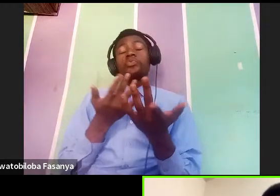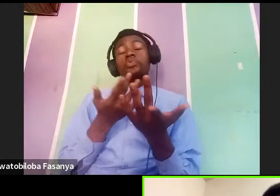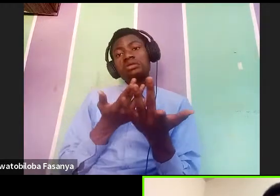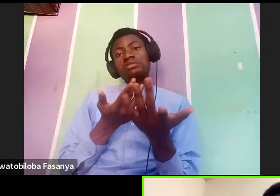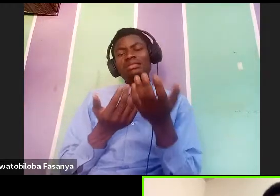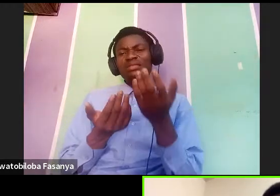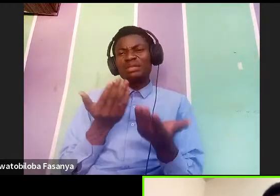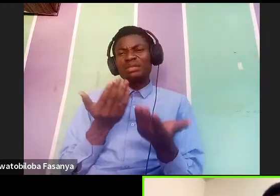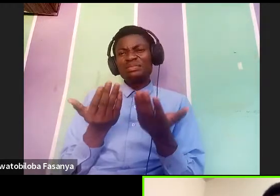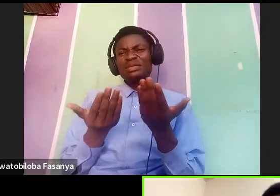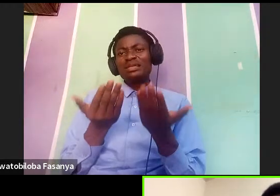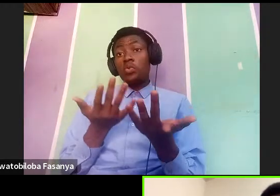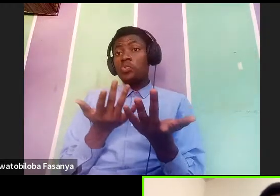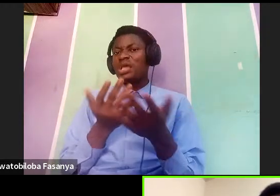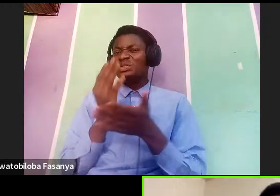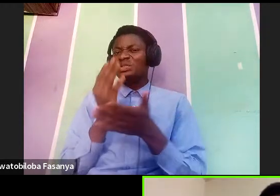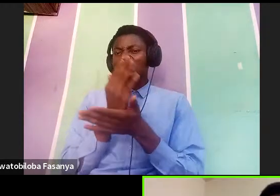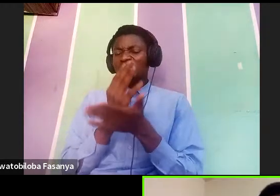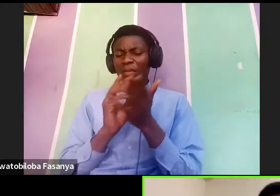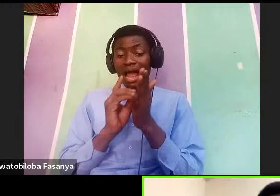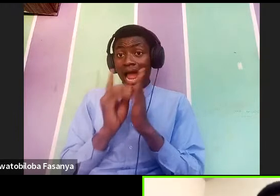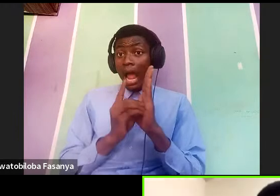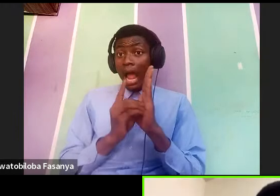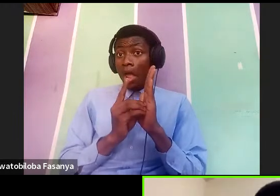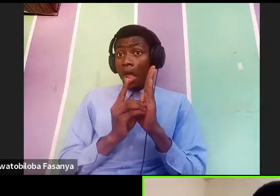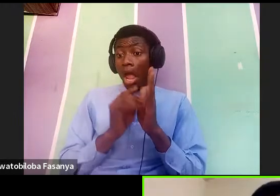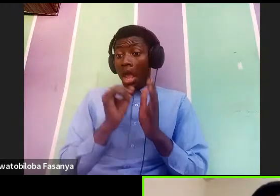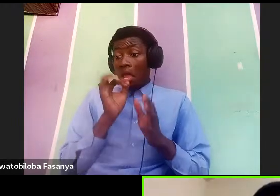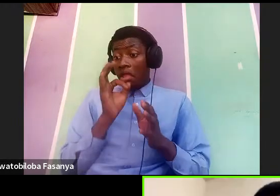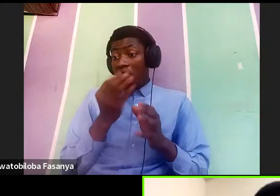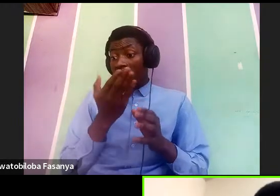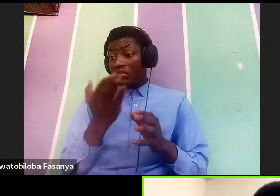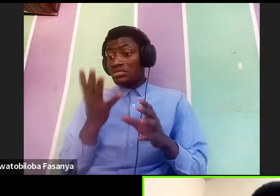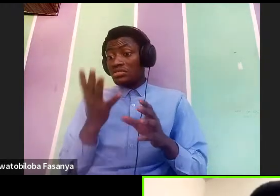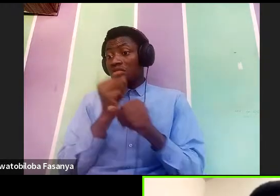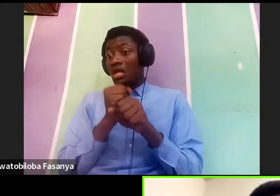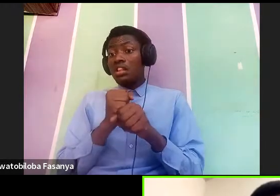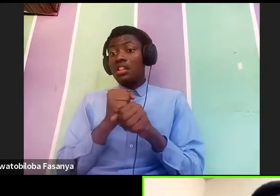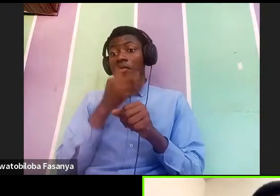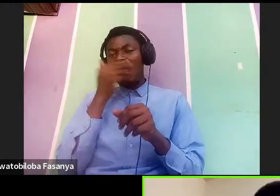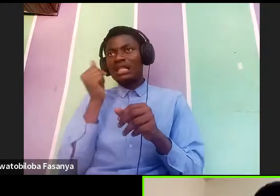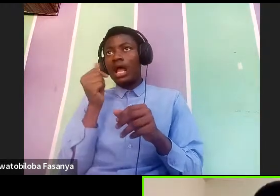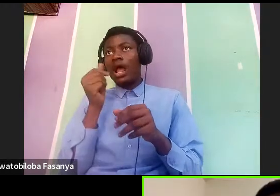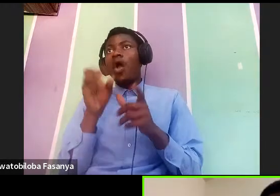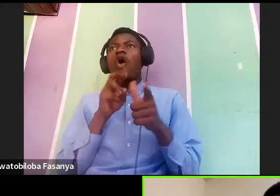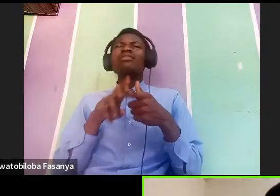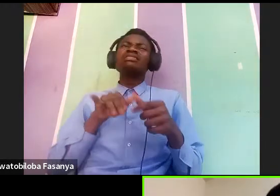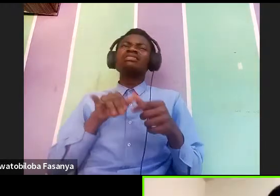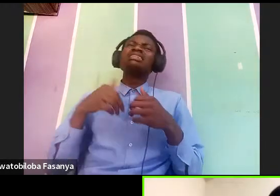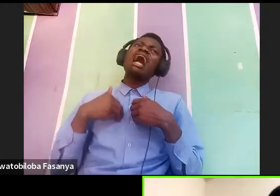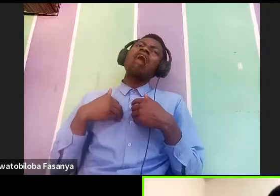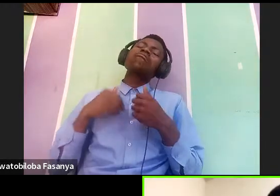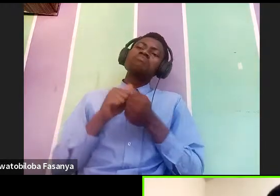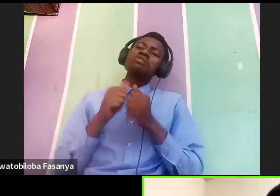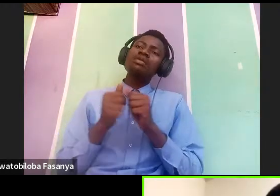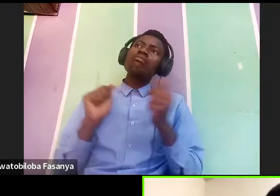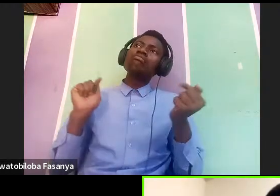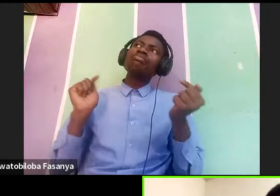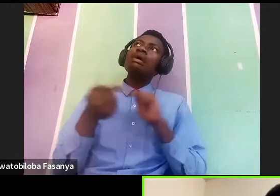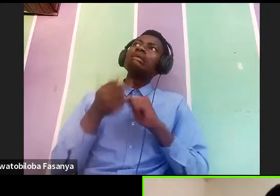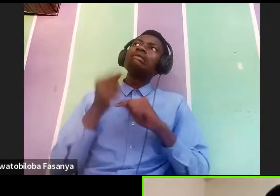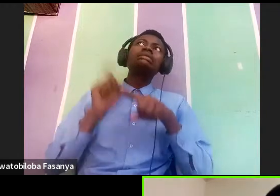better. If you're still having problems with swallowing, pain on swallowing, then you may need to